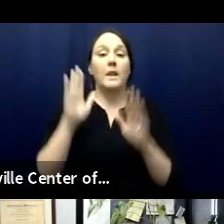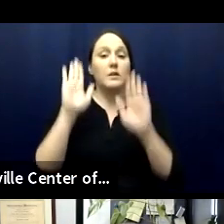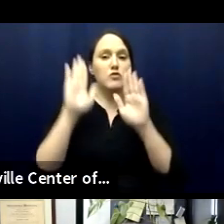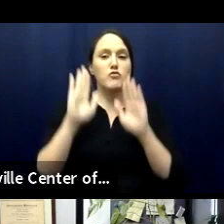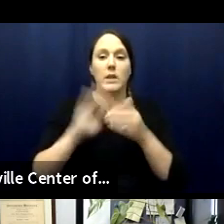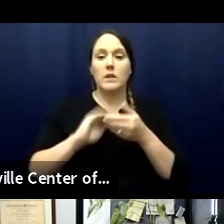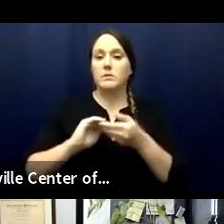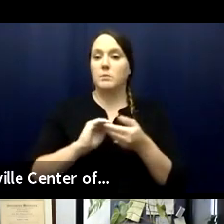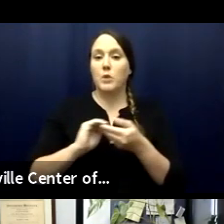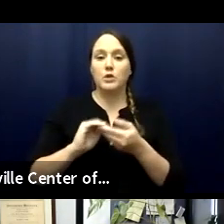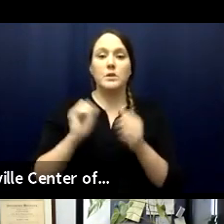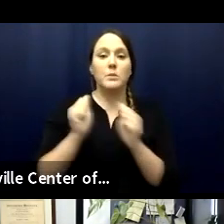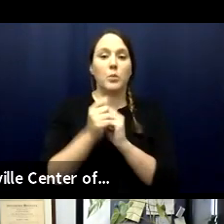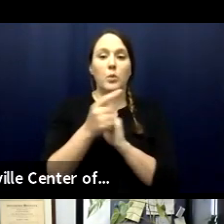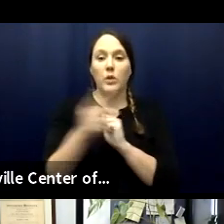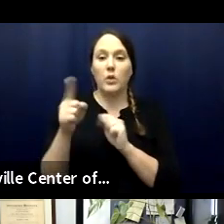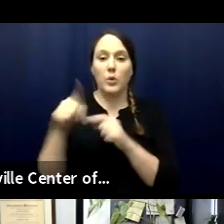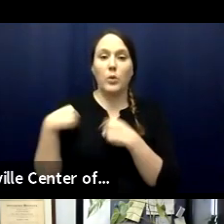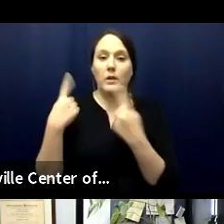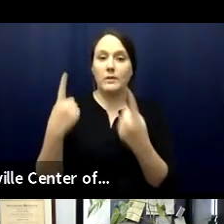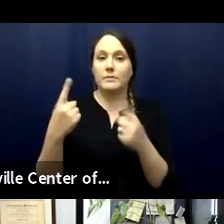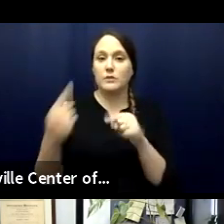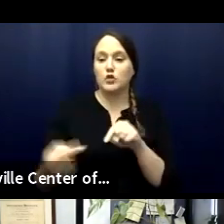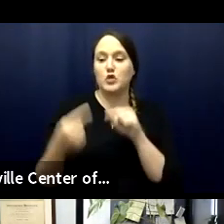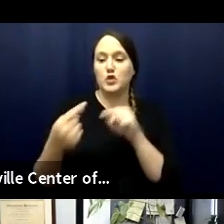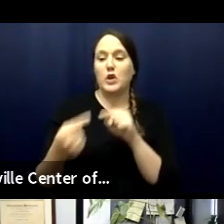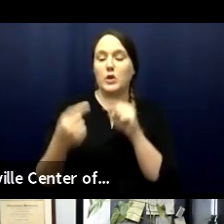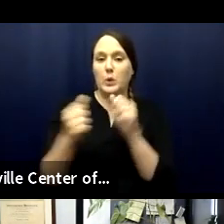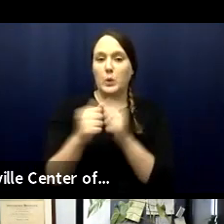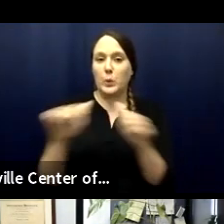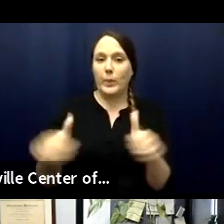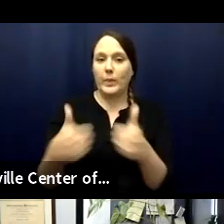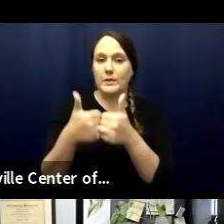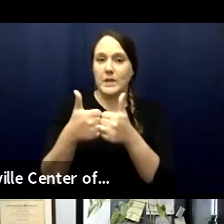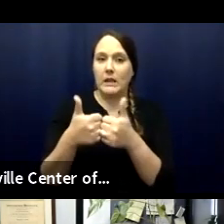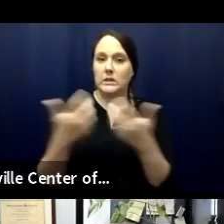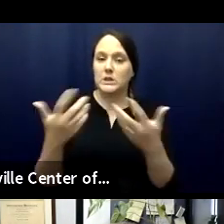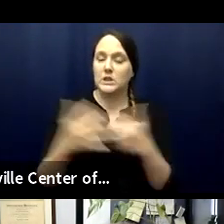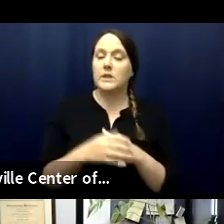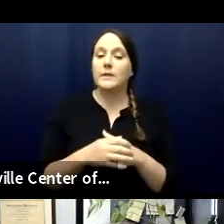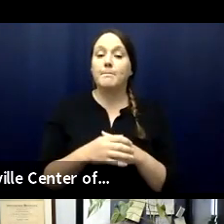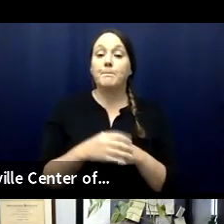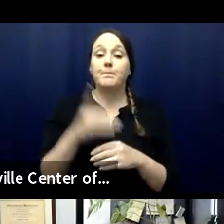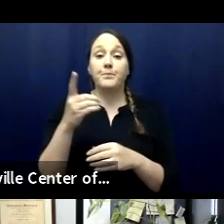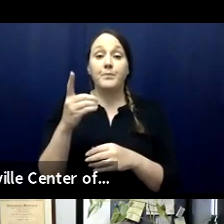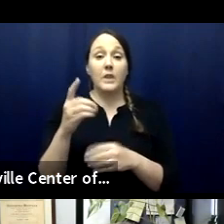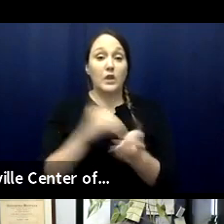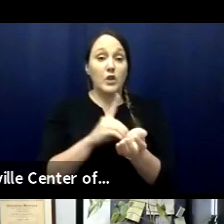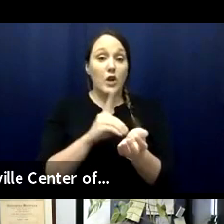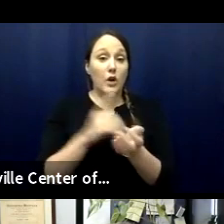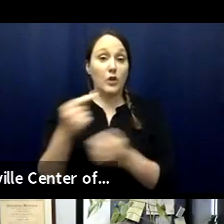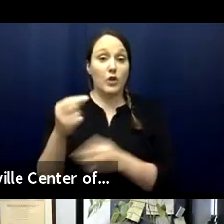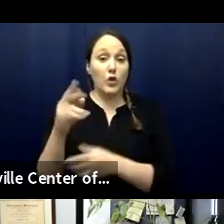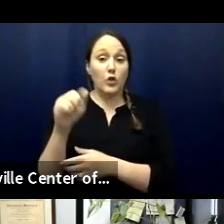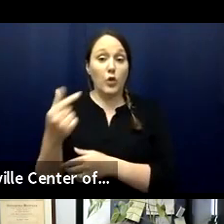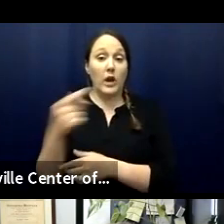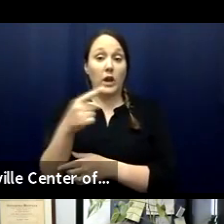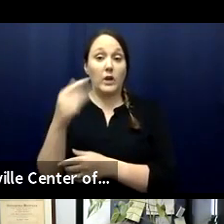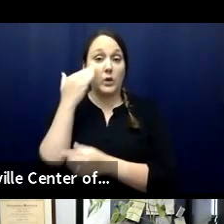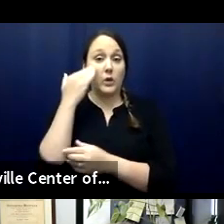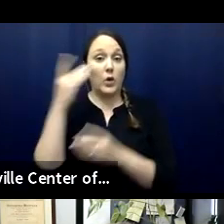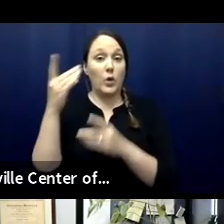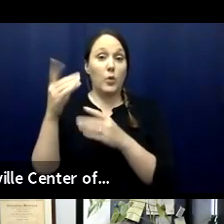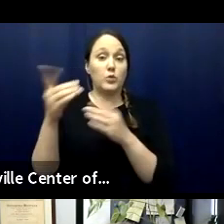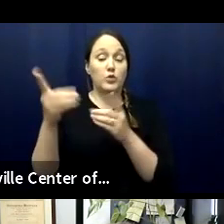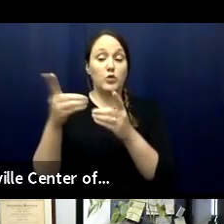we struggle with this challenge, this opportunity that's ahead of us. Dr. Gregg, as you know, is director of our Student Health